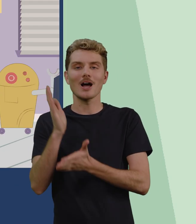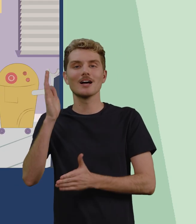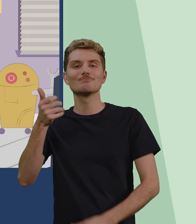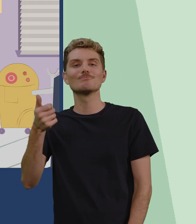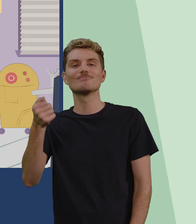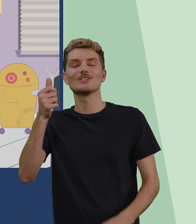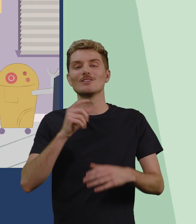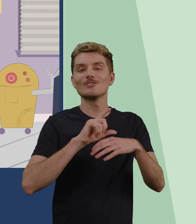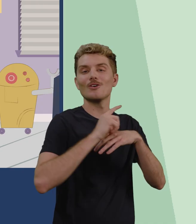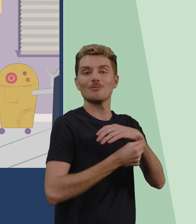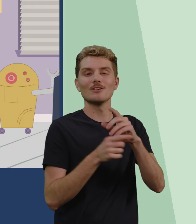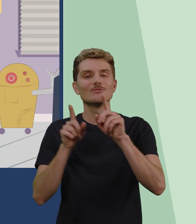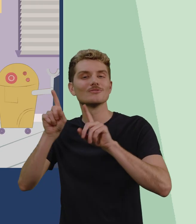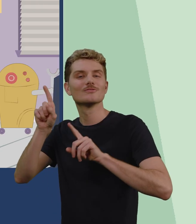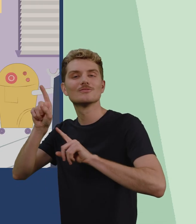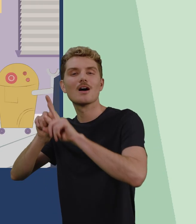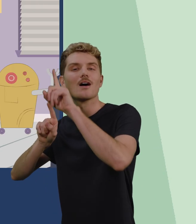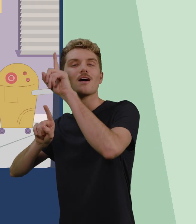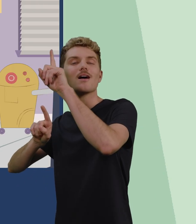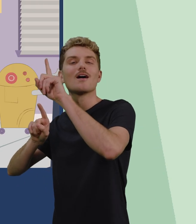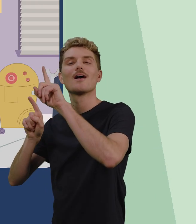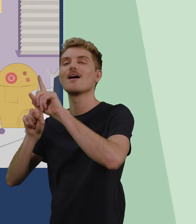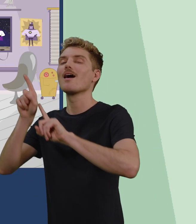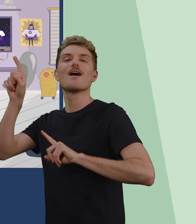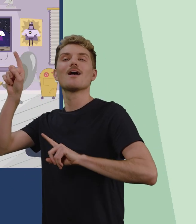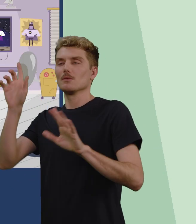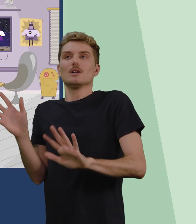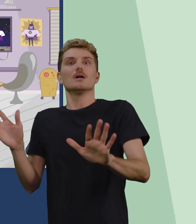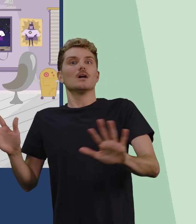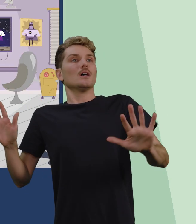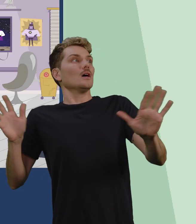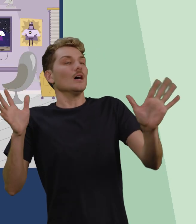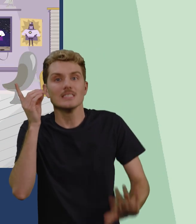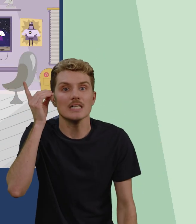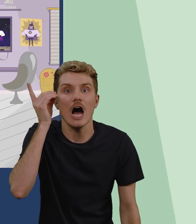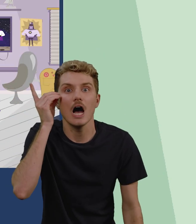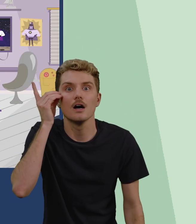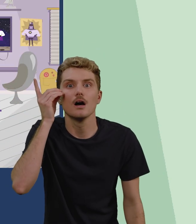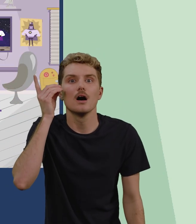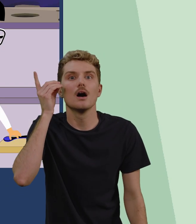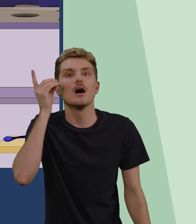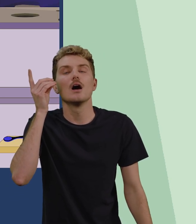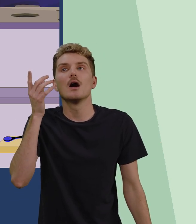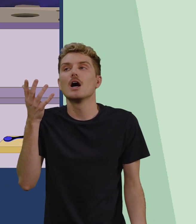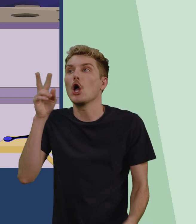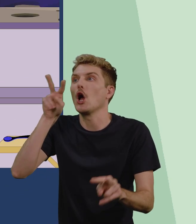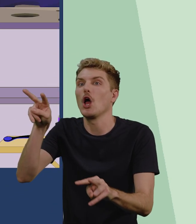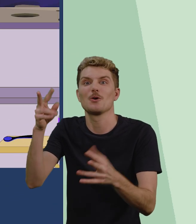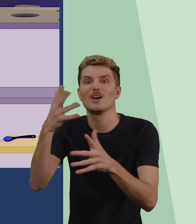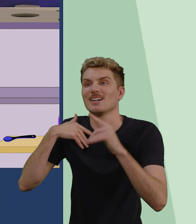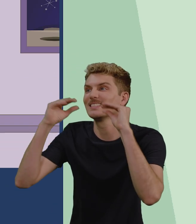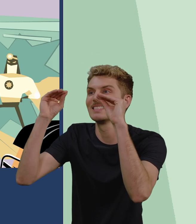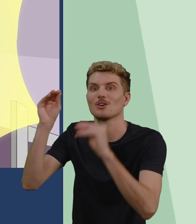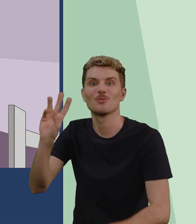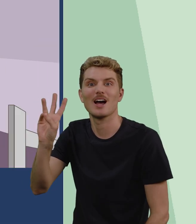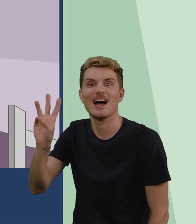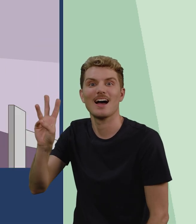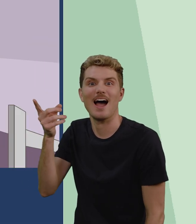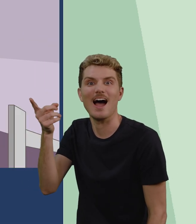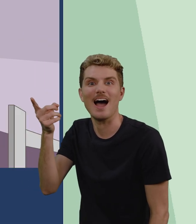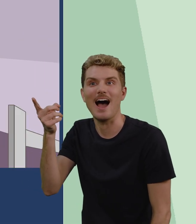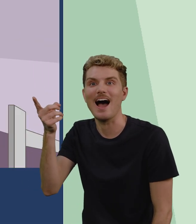Okay, to Saturn, then the stars. Dexter! Huh? Check out White Hot